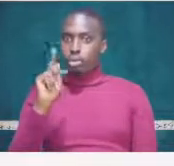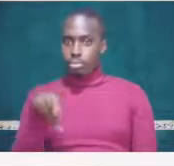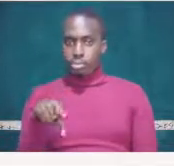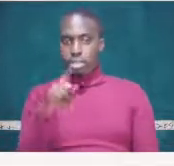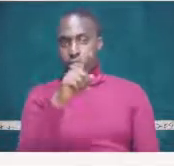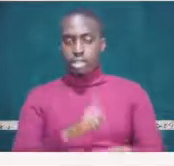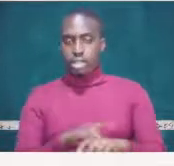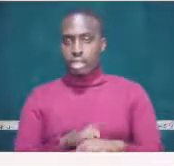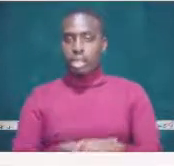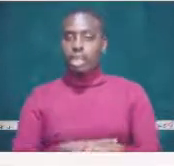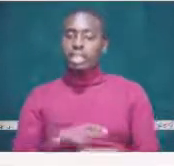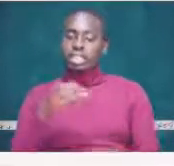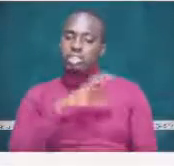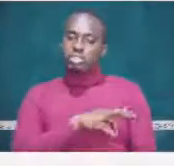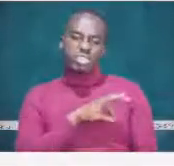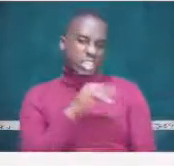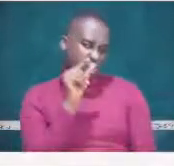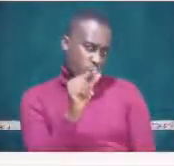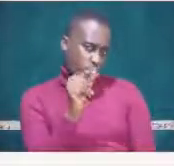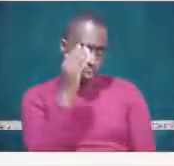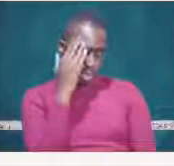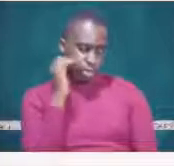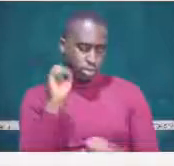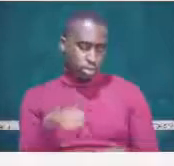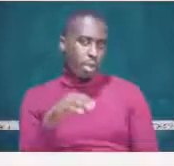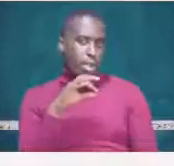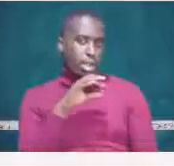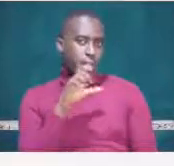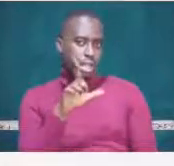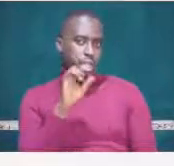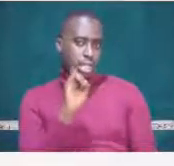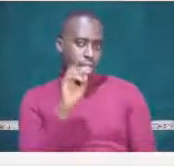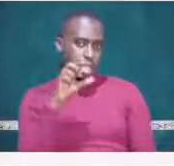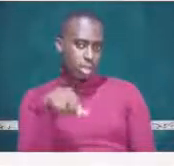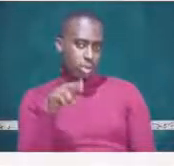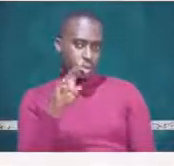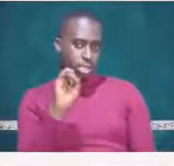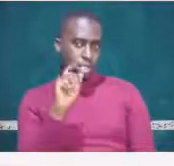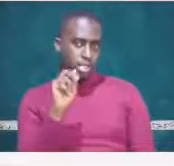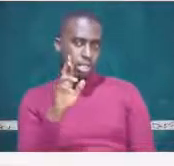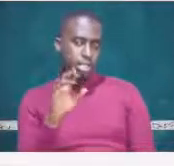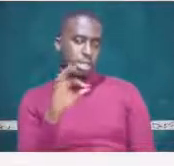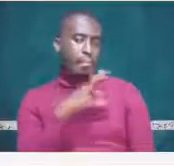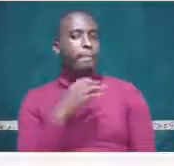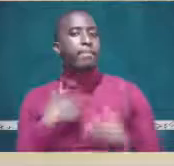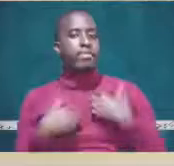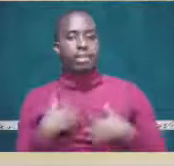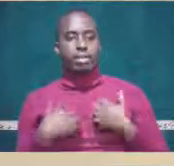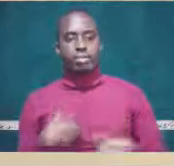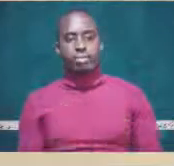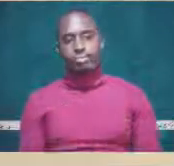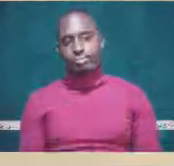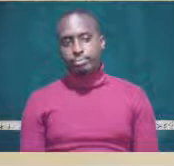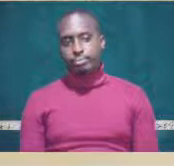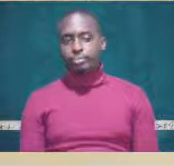the interest is too low to break the liquidity preference, what we call the liquidity trap. Liquidity